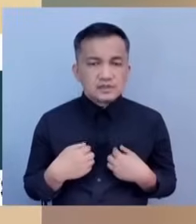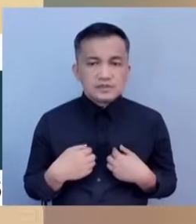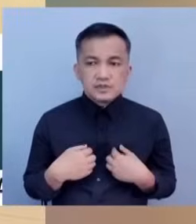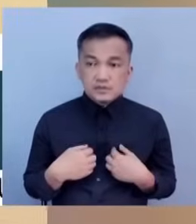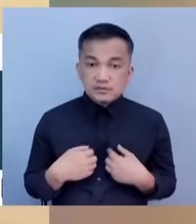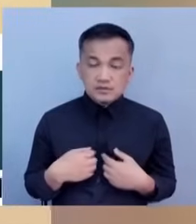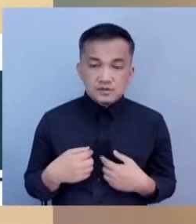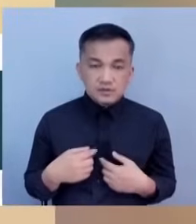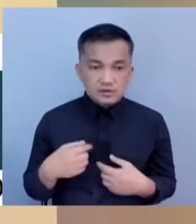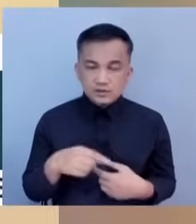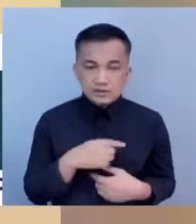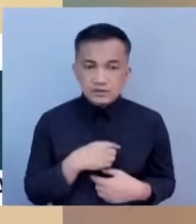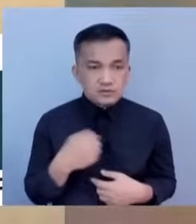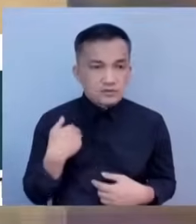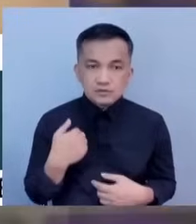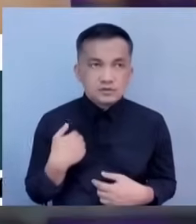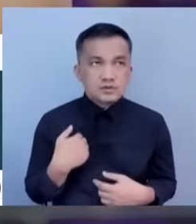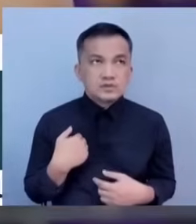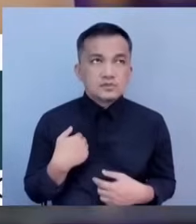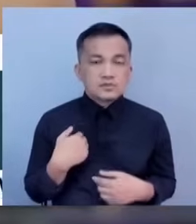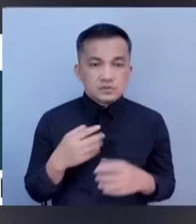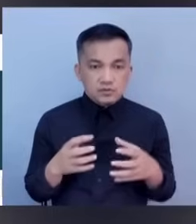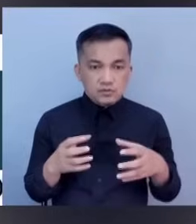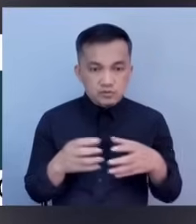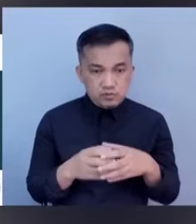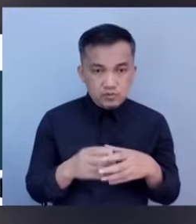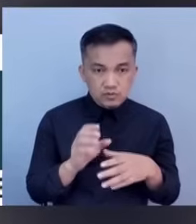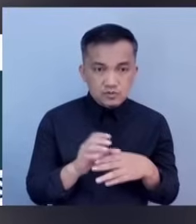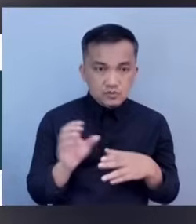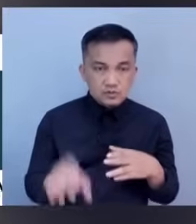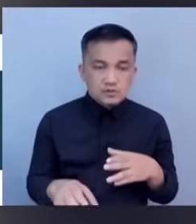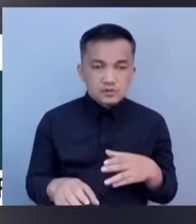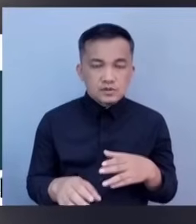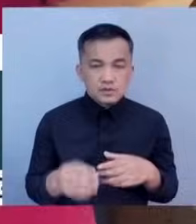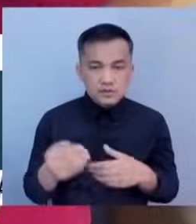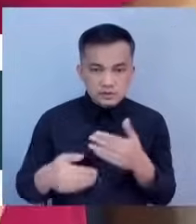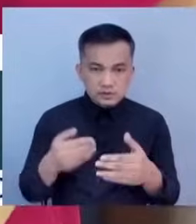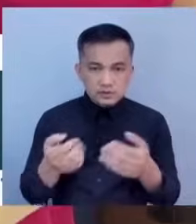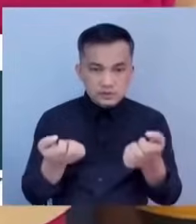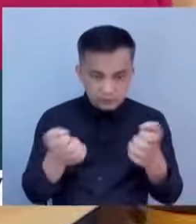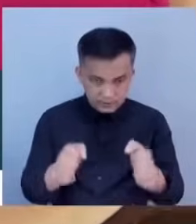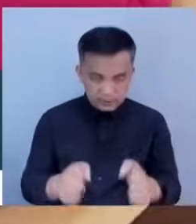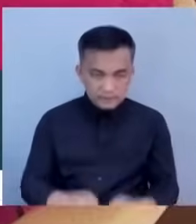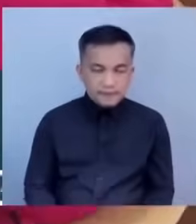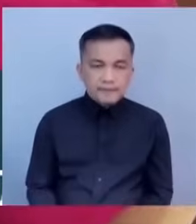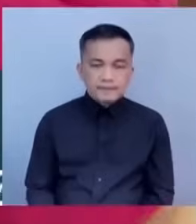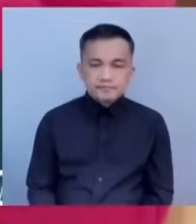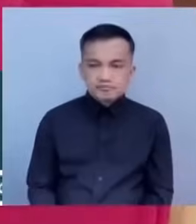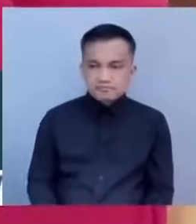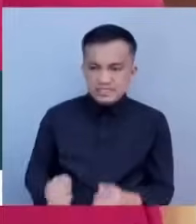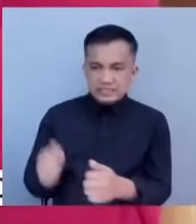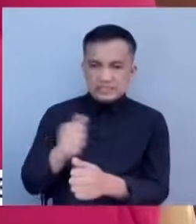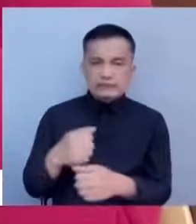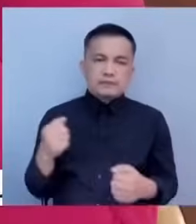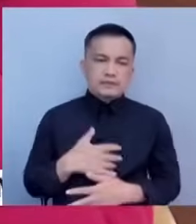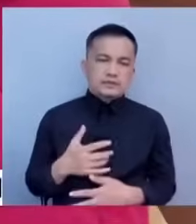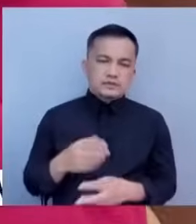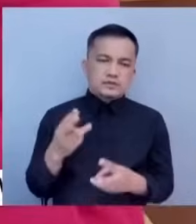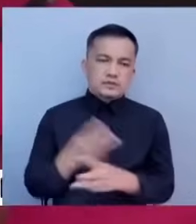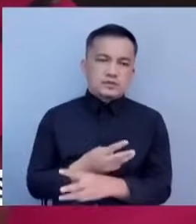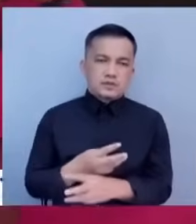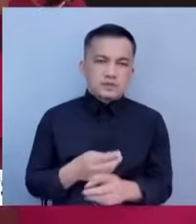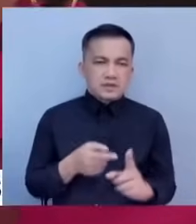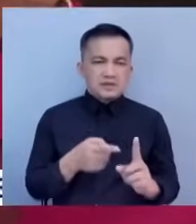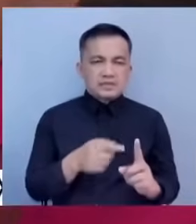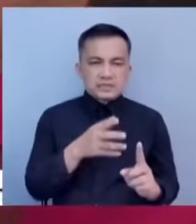aminin namin na hindi pa namin nabuo yung sequence of events. Authorities feared the worst, but Camilon's mother